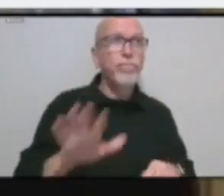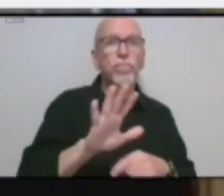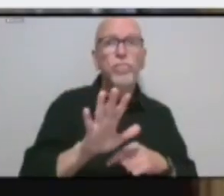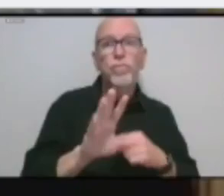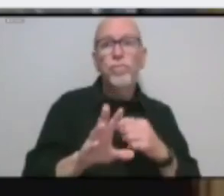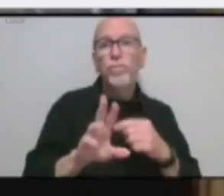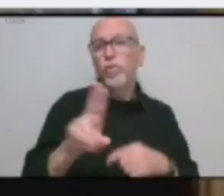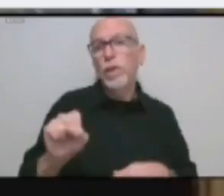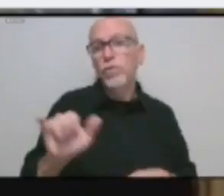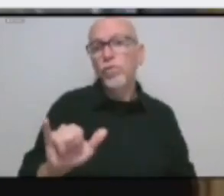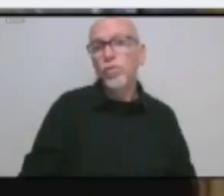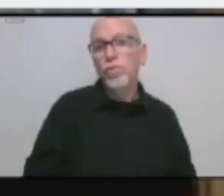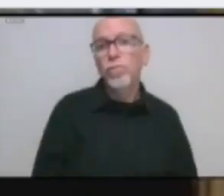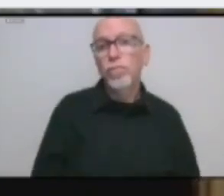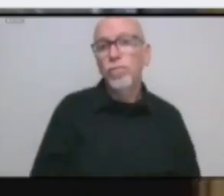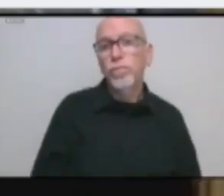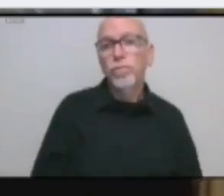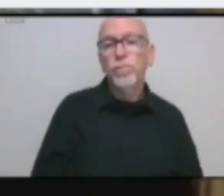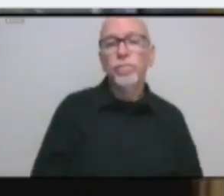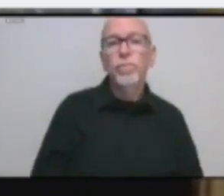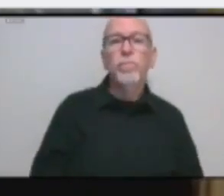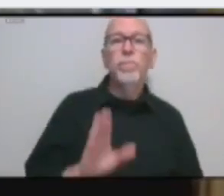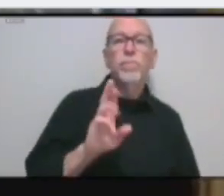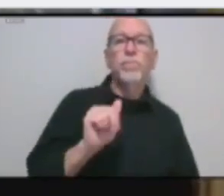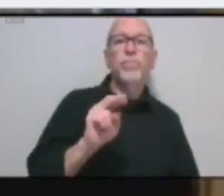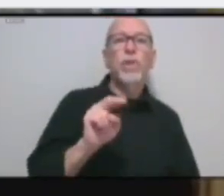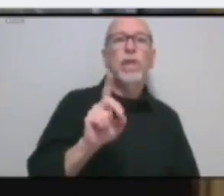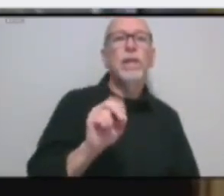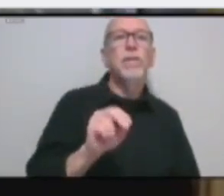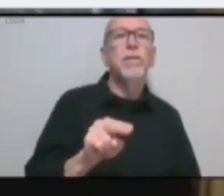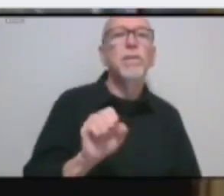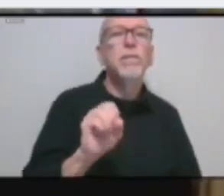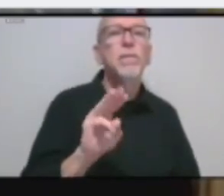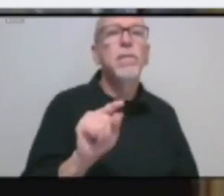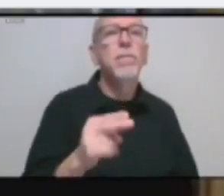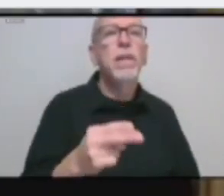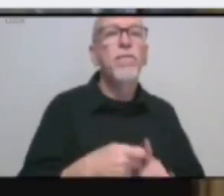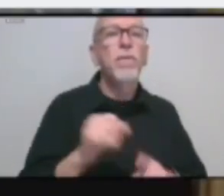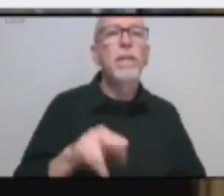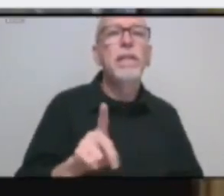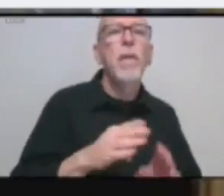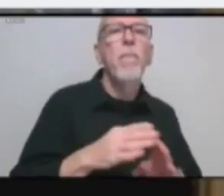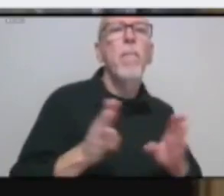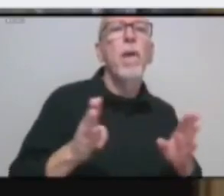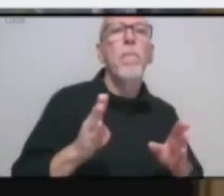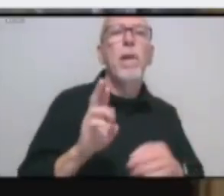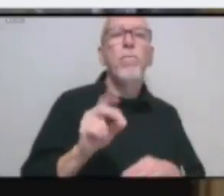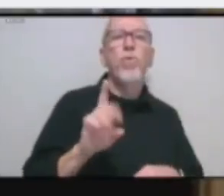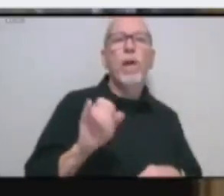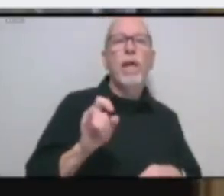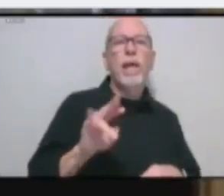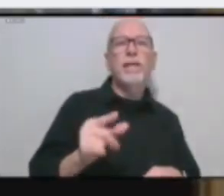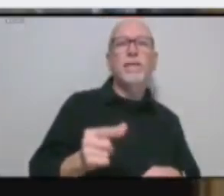country. Brandon Smith, Indiana Public Broadcasting. Afternoon,